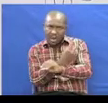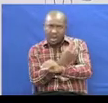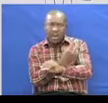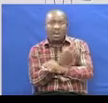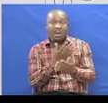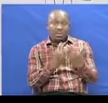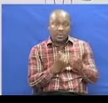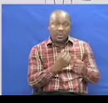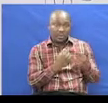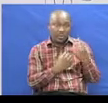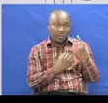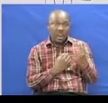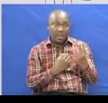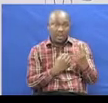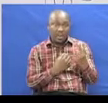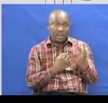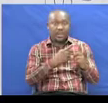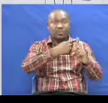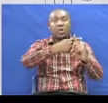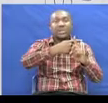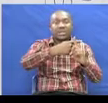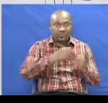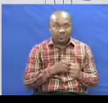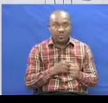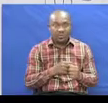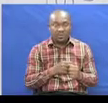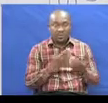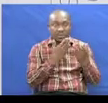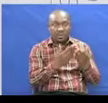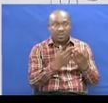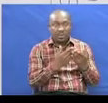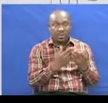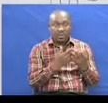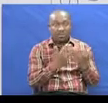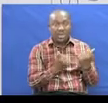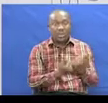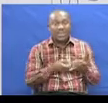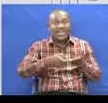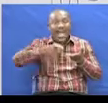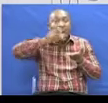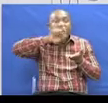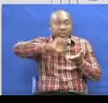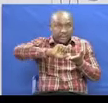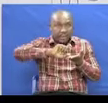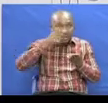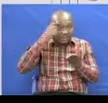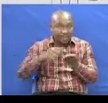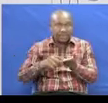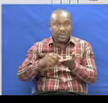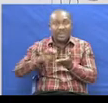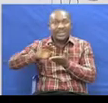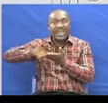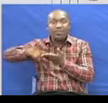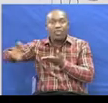Because 1 is positive. In order to remove this one, because it's addition, you need to subtract.